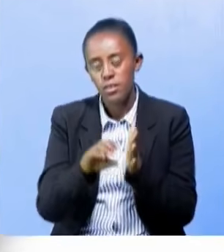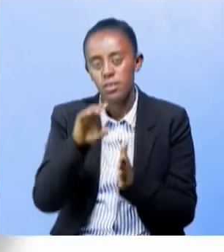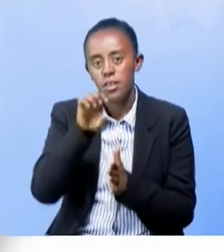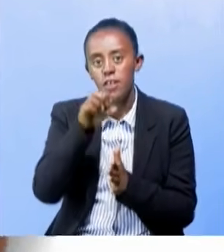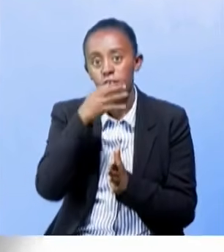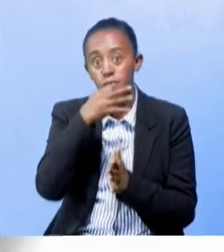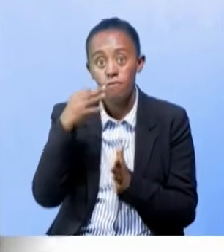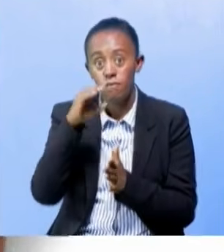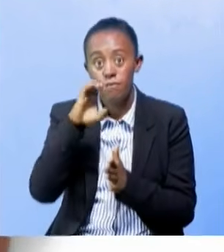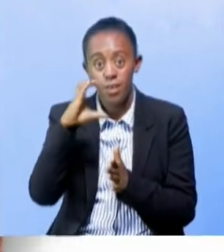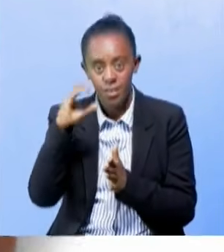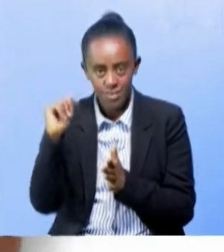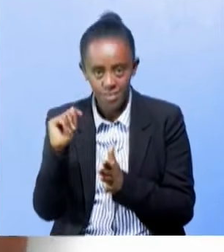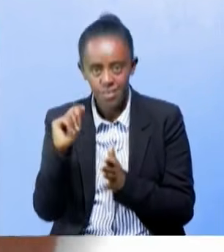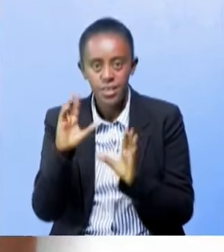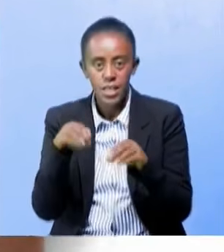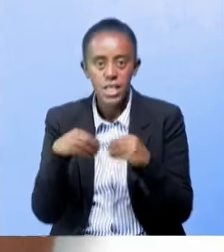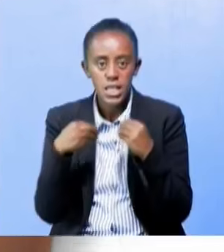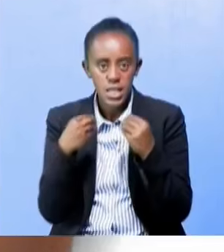in the given